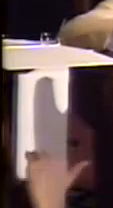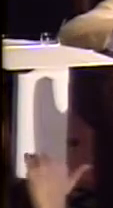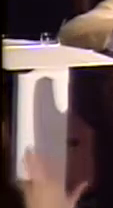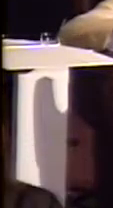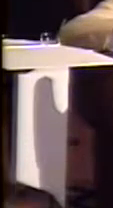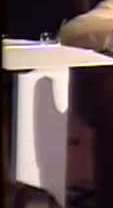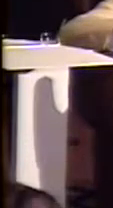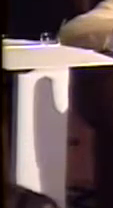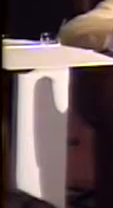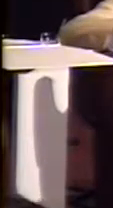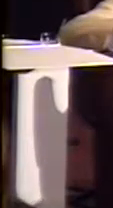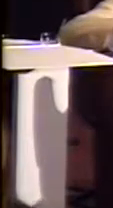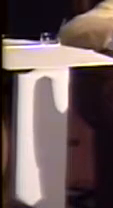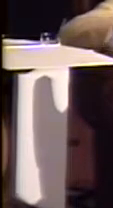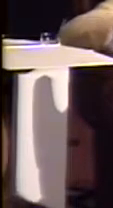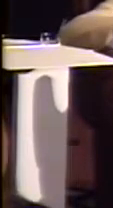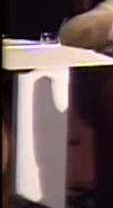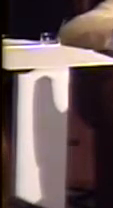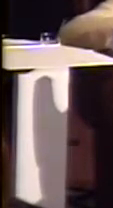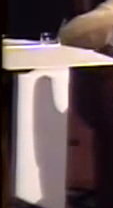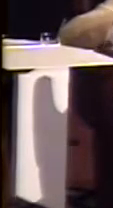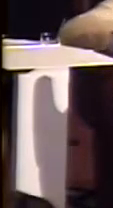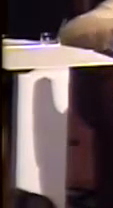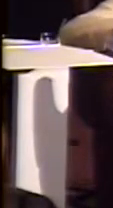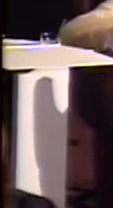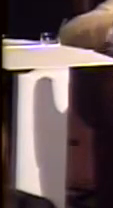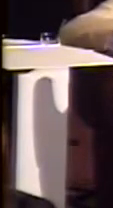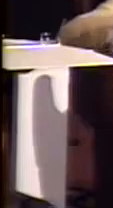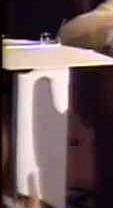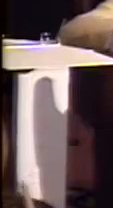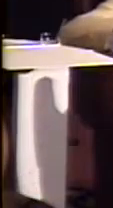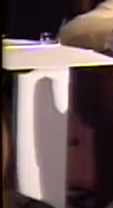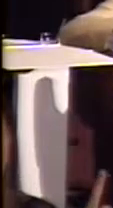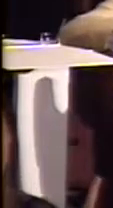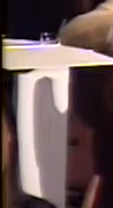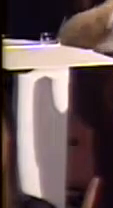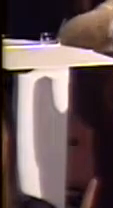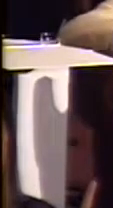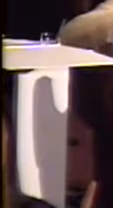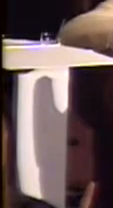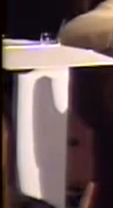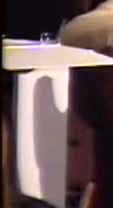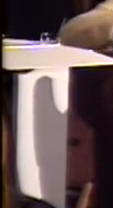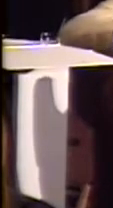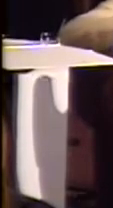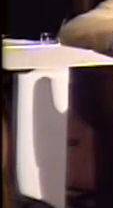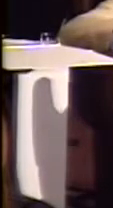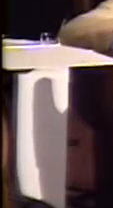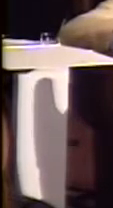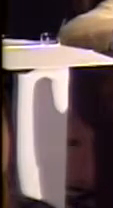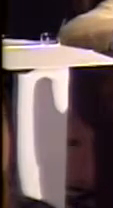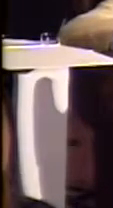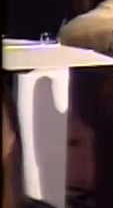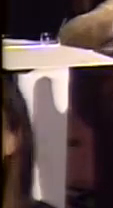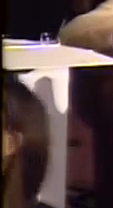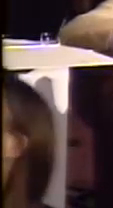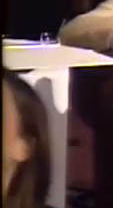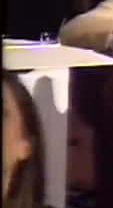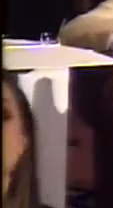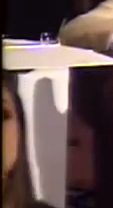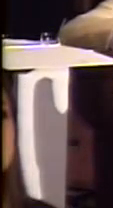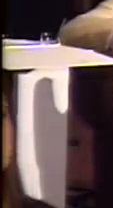about the shepherds, you know, they were the first ones to proclaim, were allowed to proclaim, heard directly from the angels, you know,